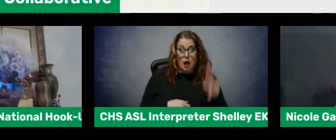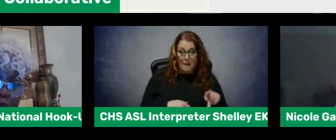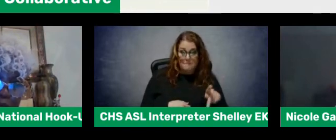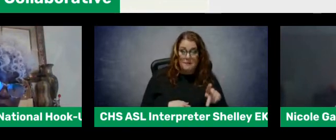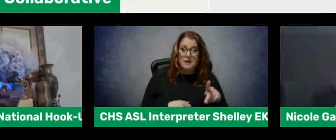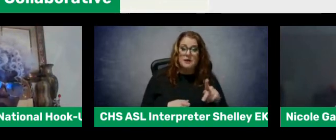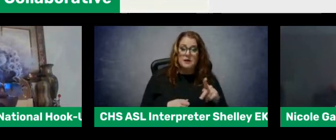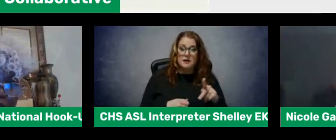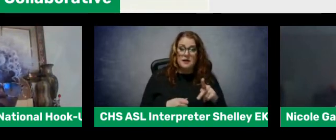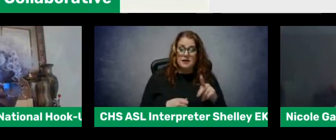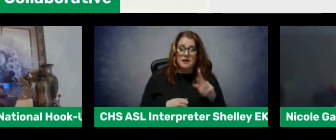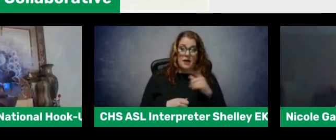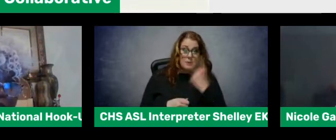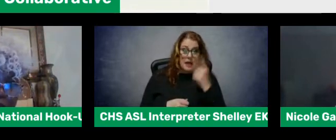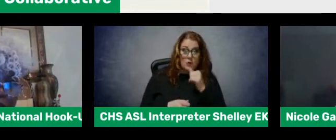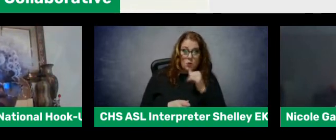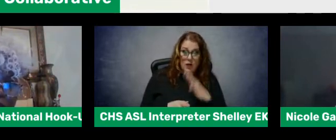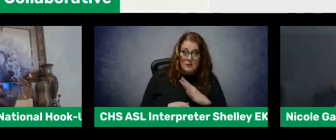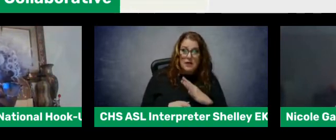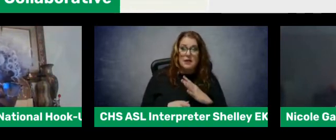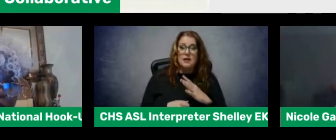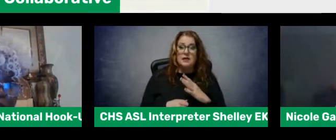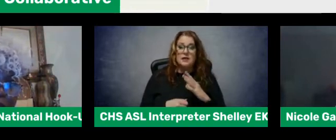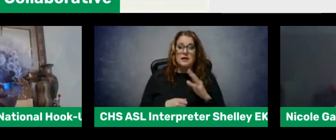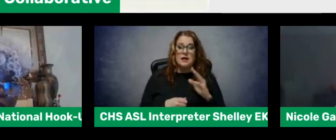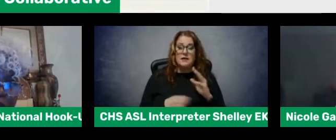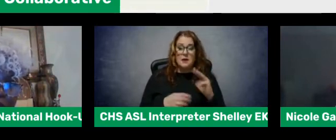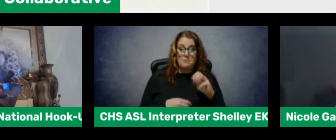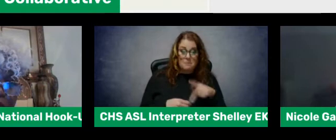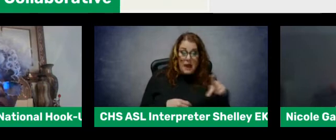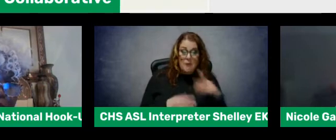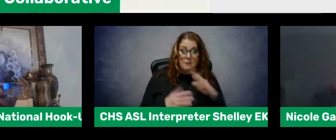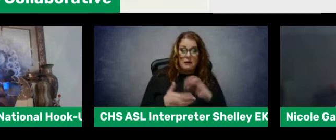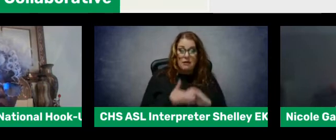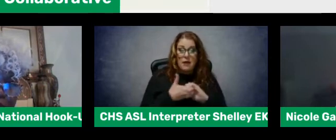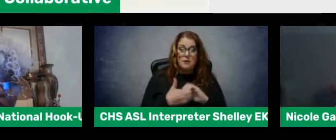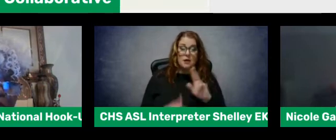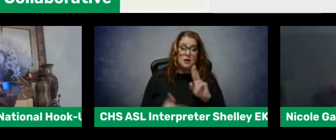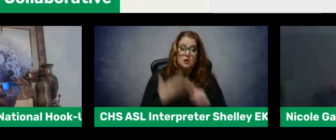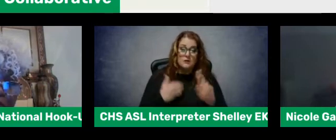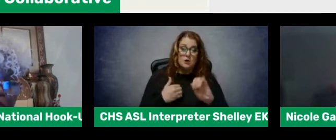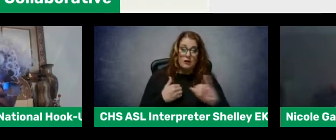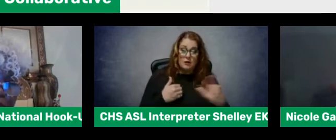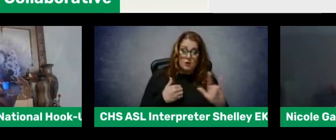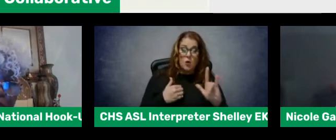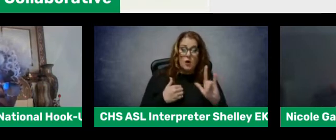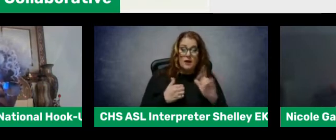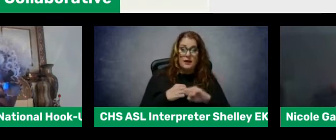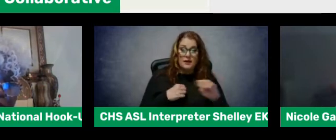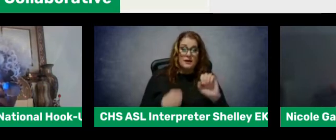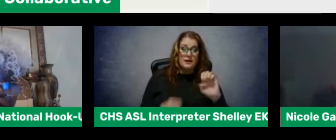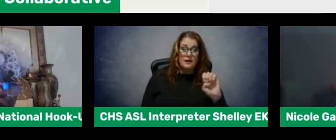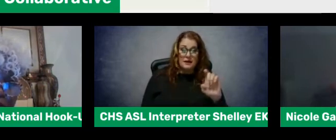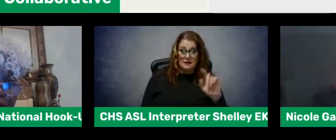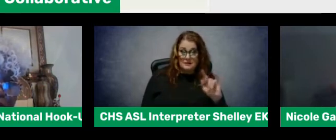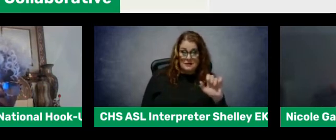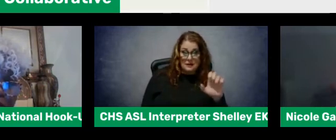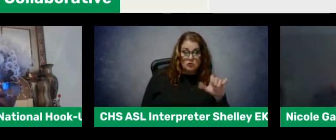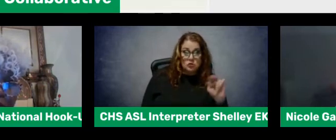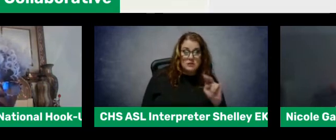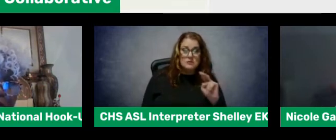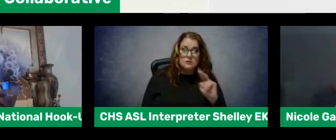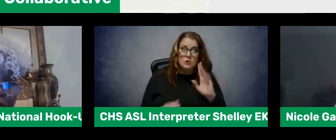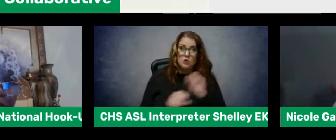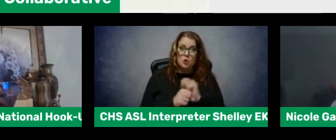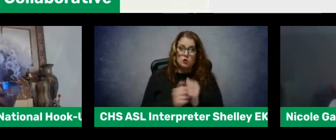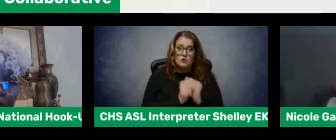Hookup of Black Women, the MAP Collaborative, the U of I Extension. We all work together to get these gardens going,